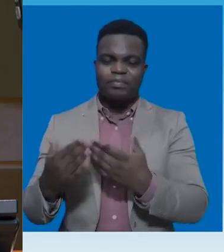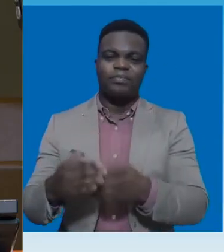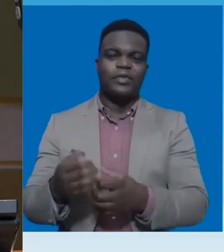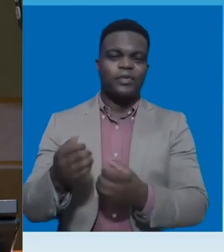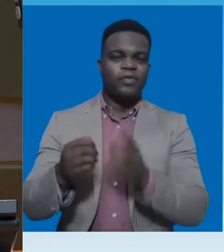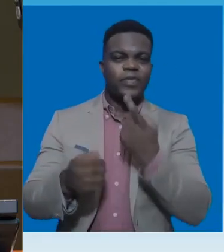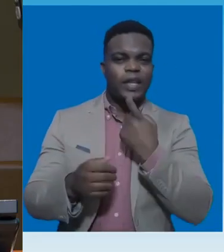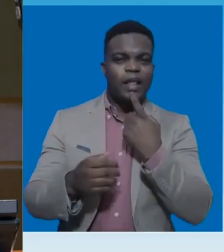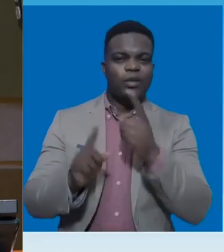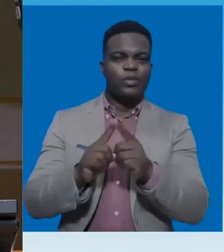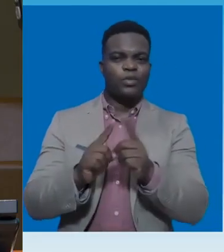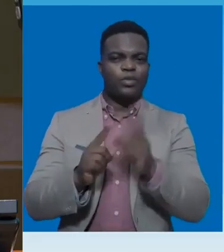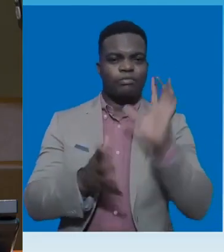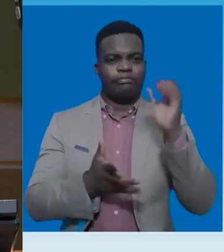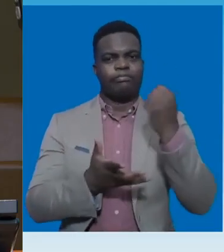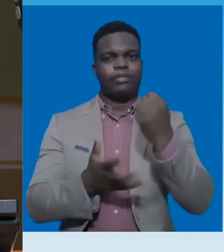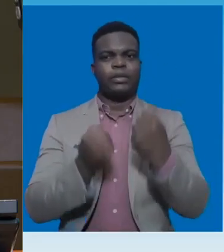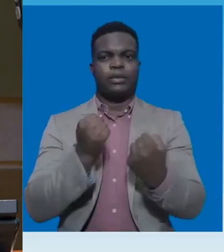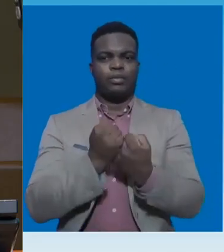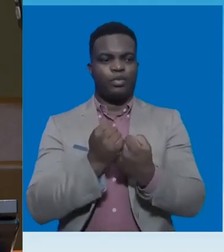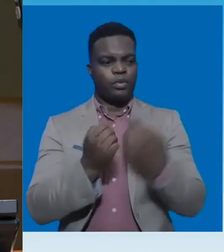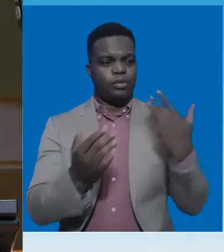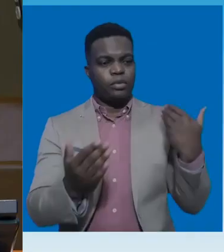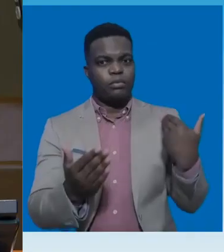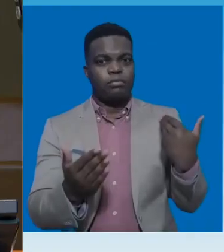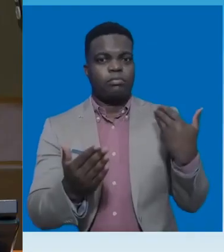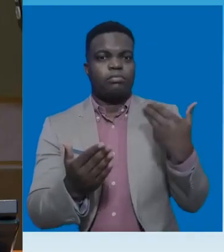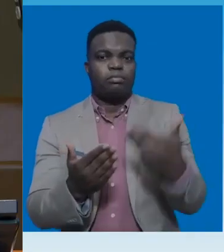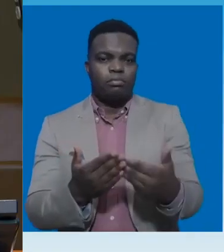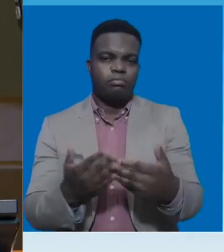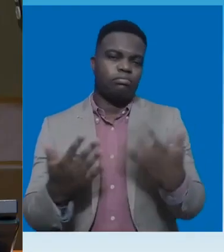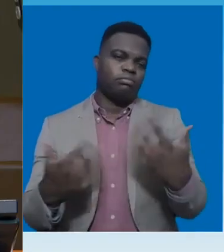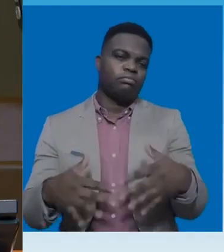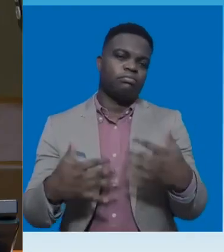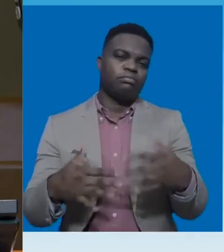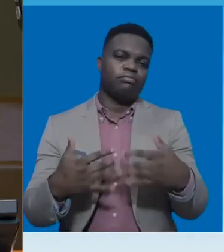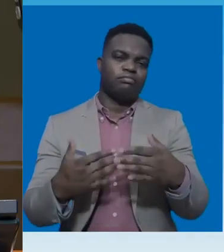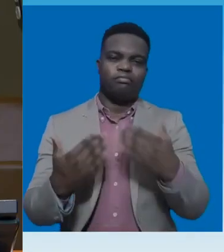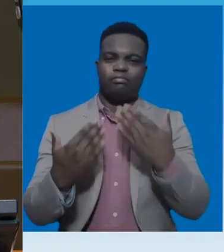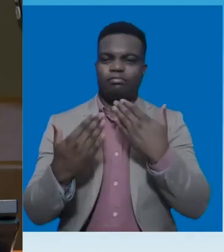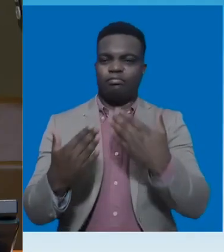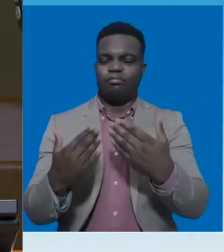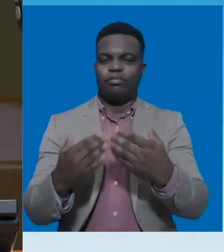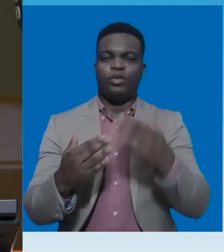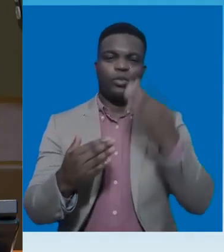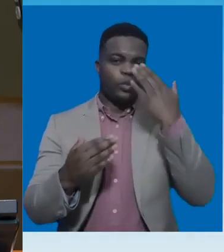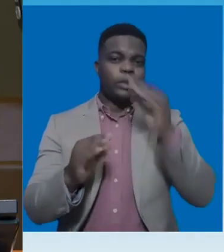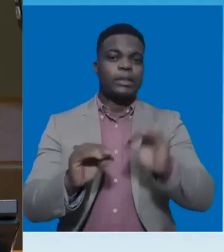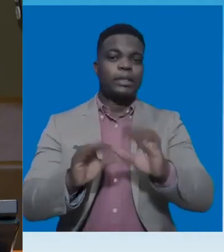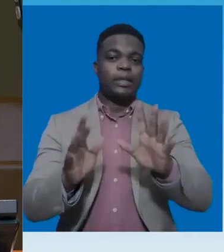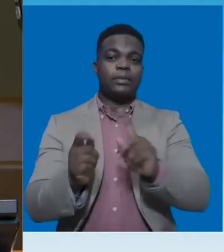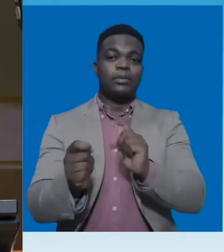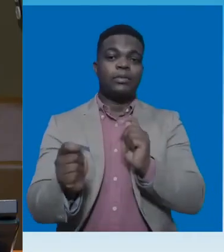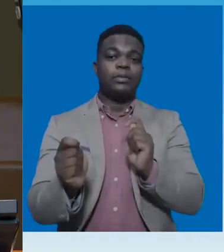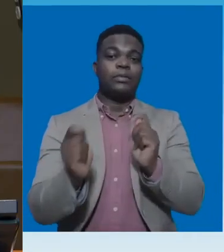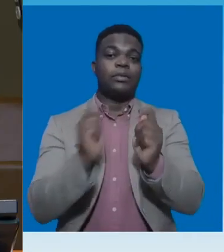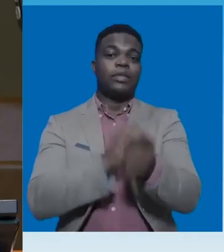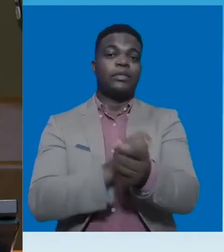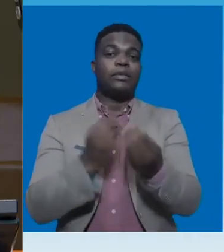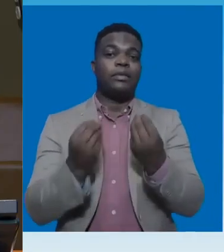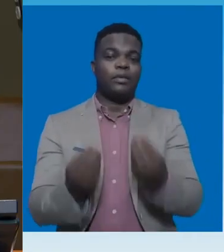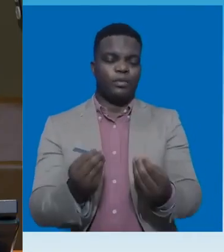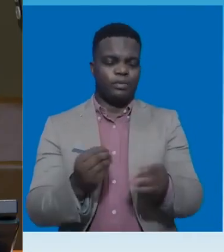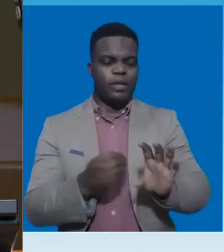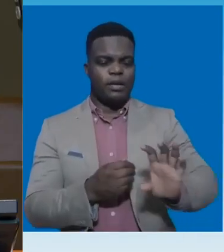and your belief that change happens when member states mobilize and support. I will now give the floor to